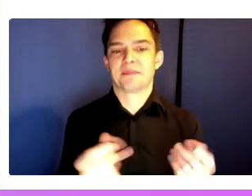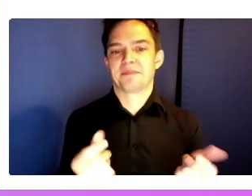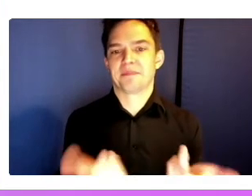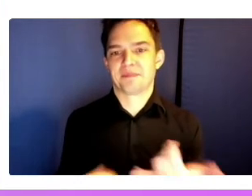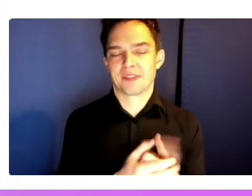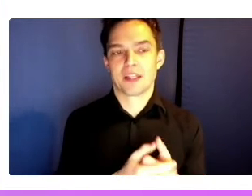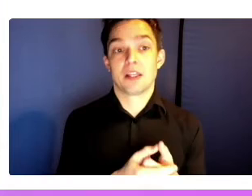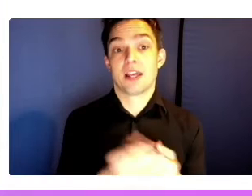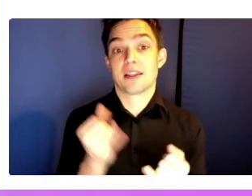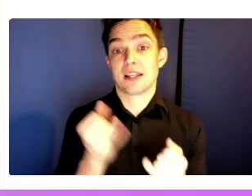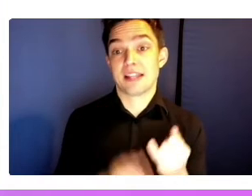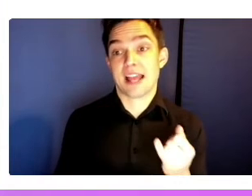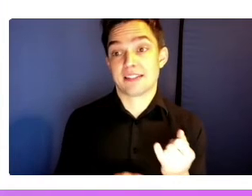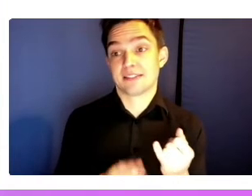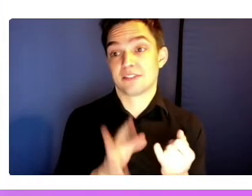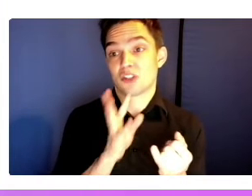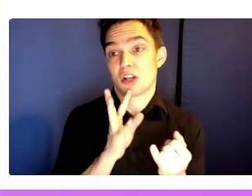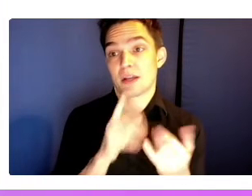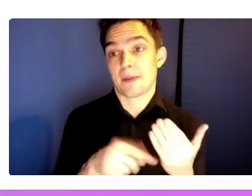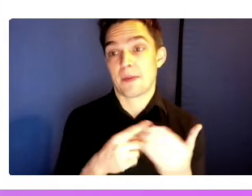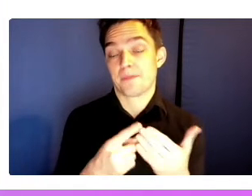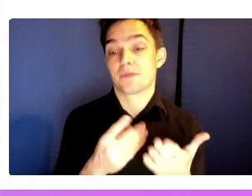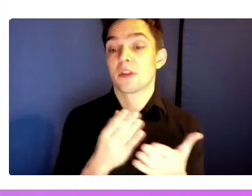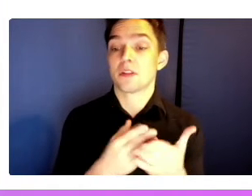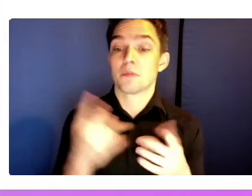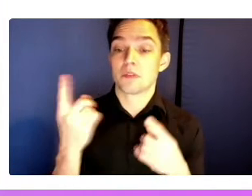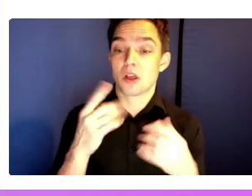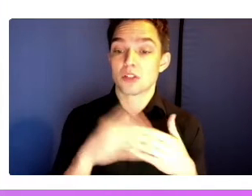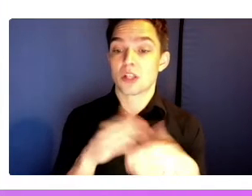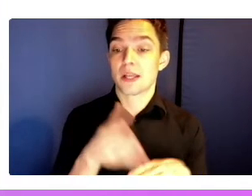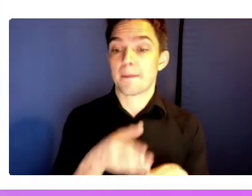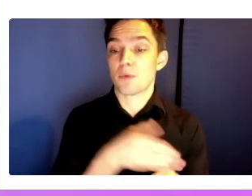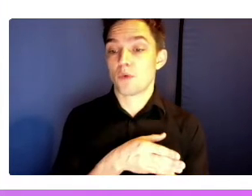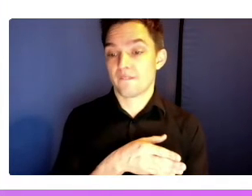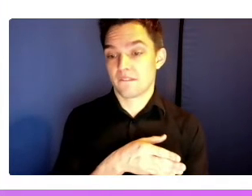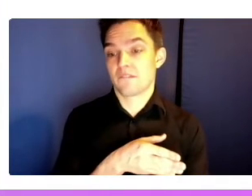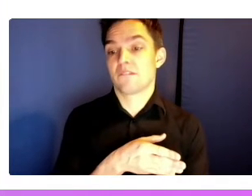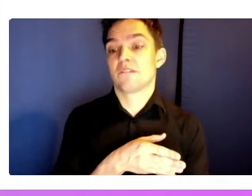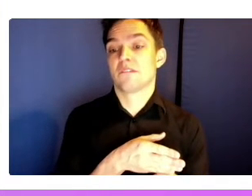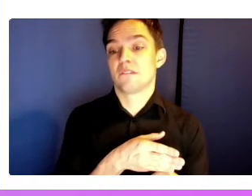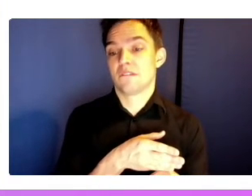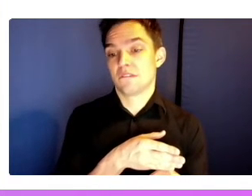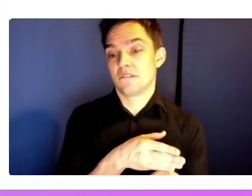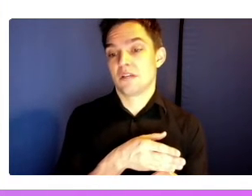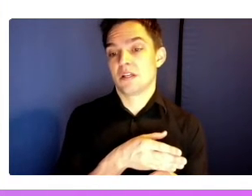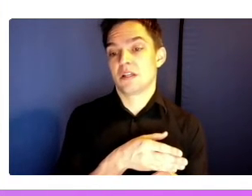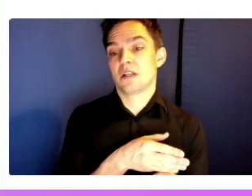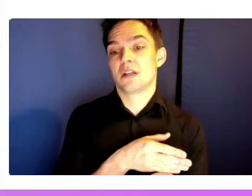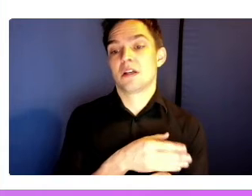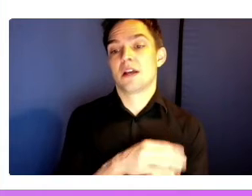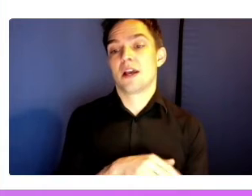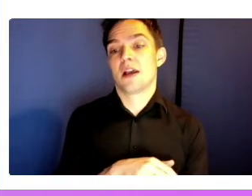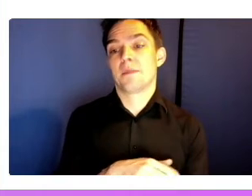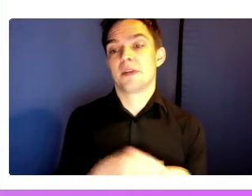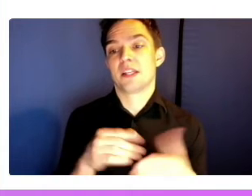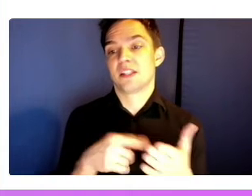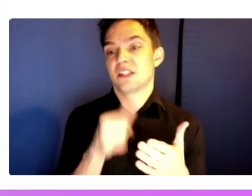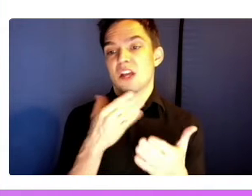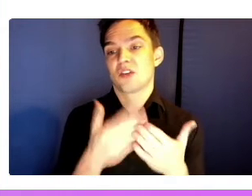the last thing I'm going to talk about is some thoughts on improving workplace satisfaction, because this was not good for me.